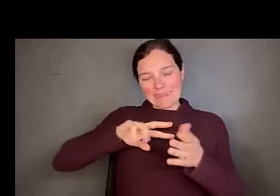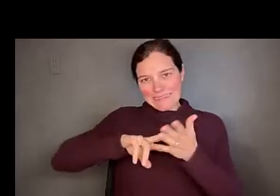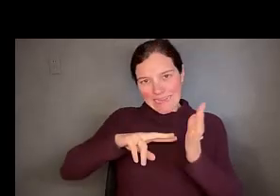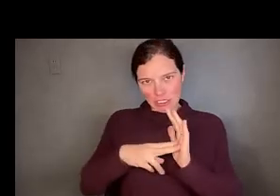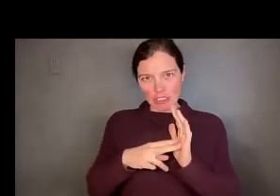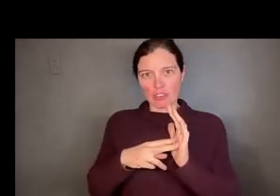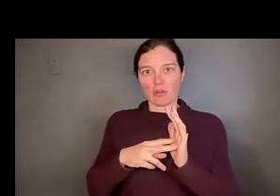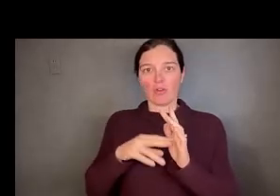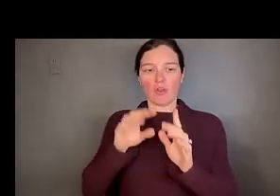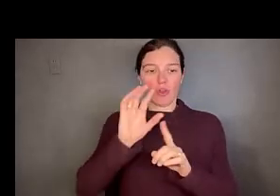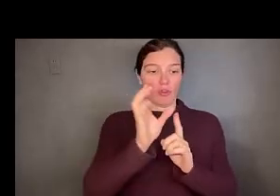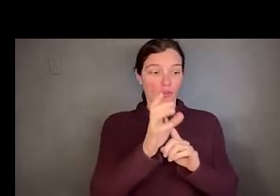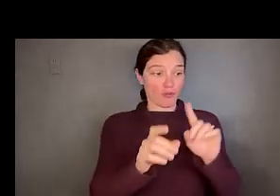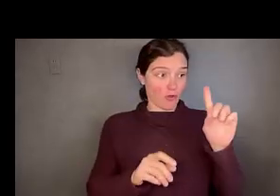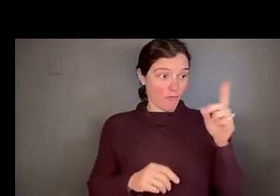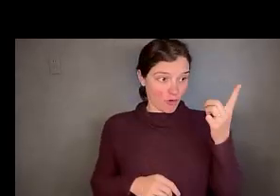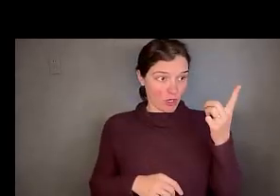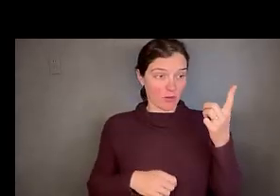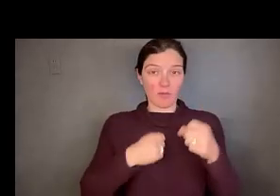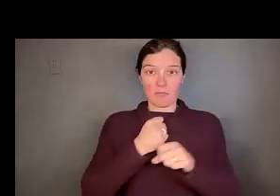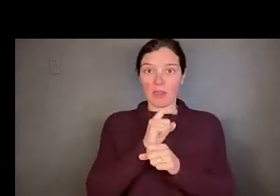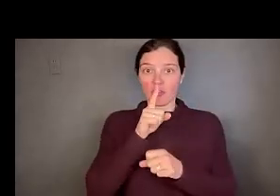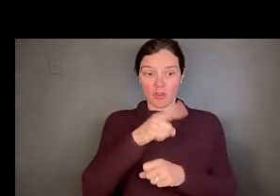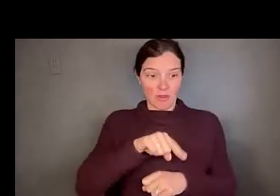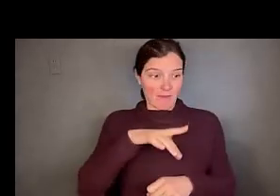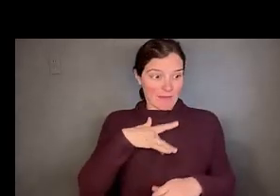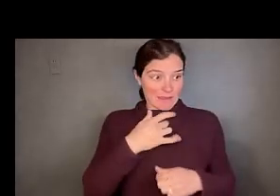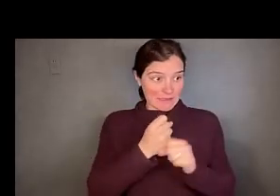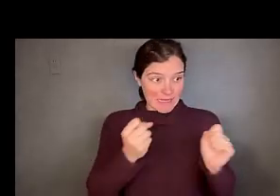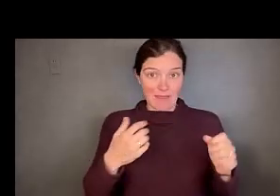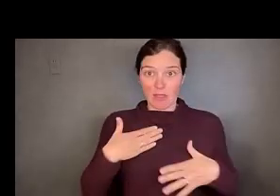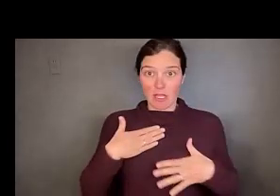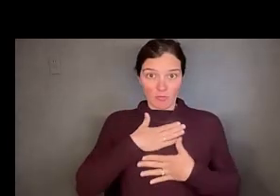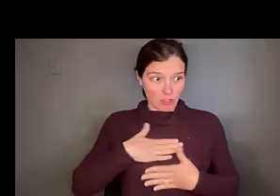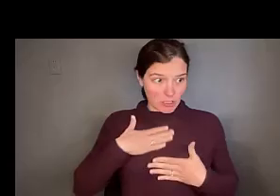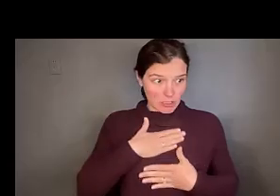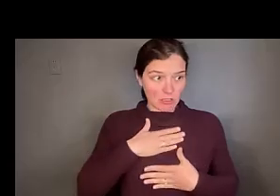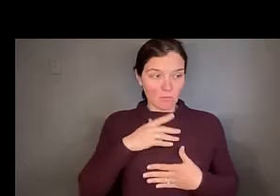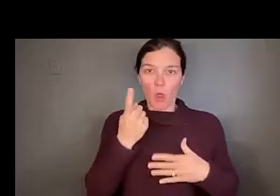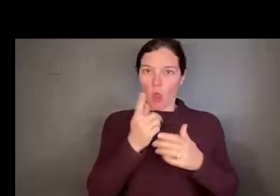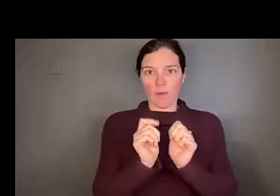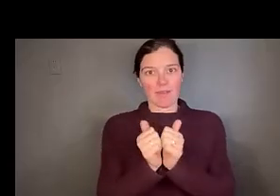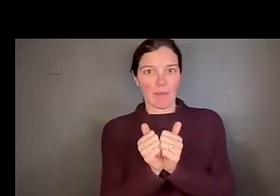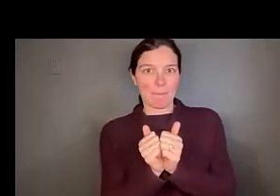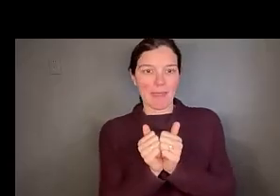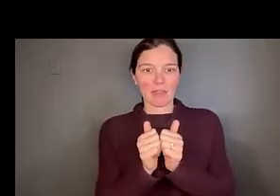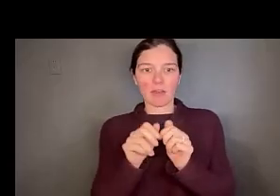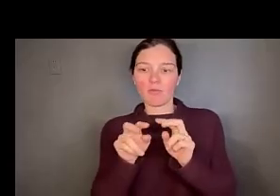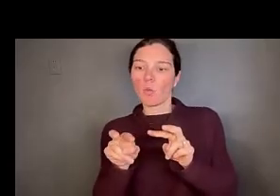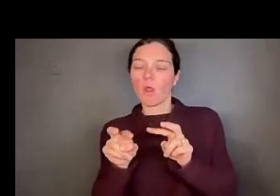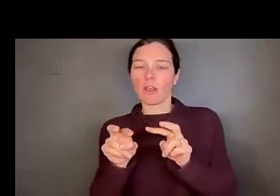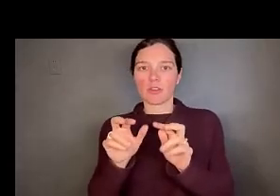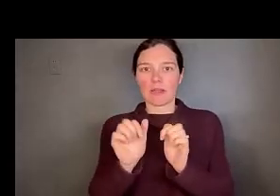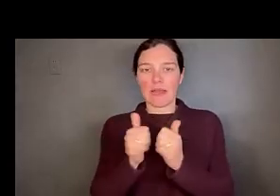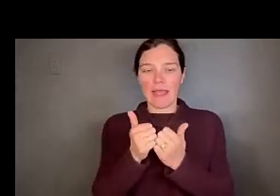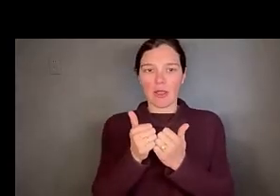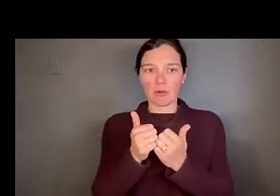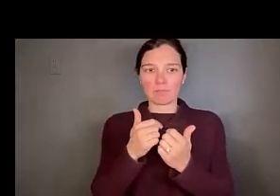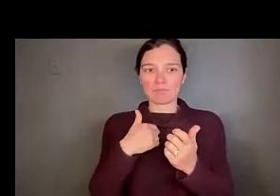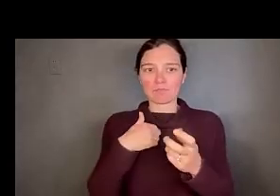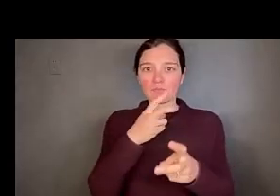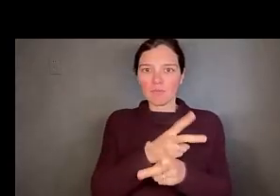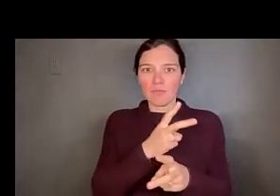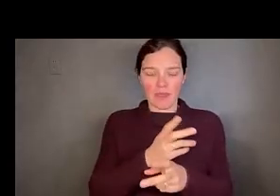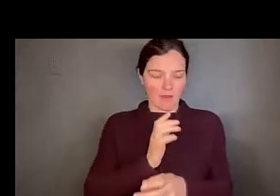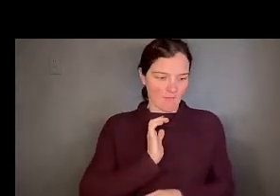point, culture first, making sure people feel safe and appreciated, always competitive, watching how we're taking care